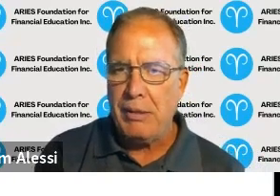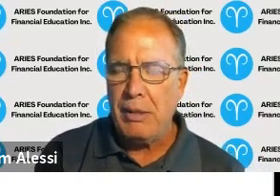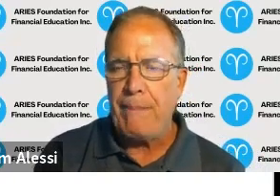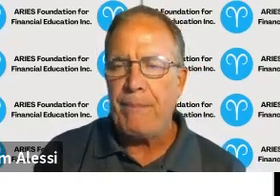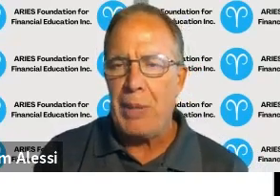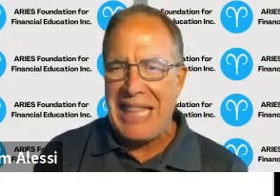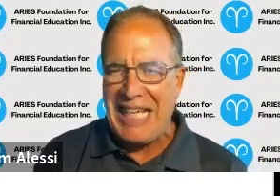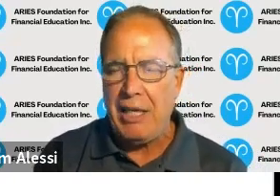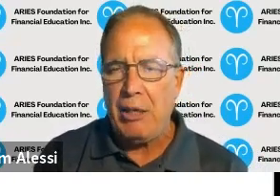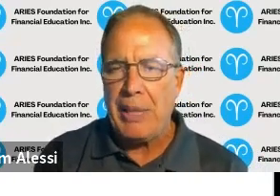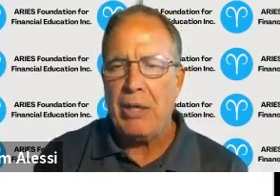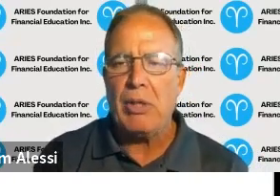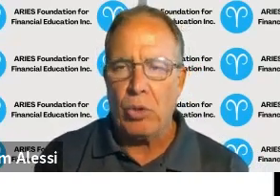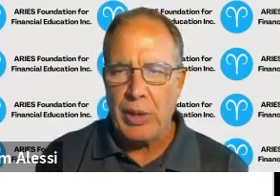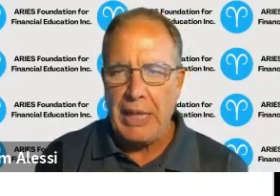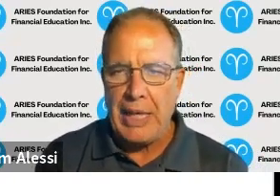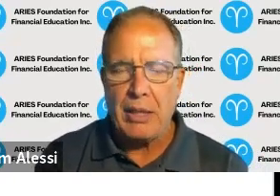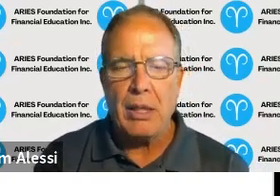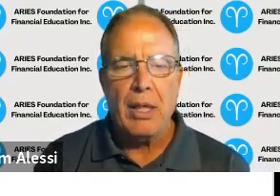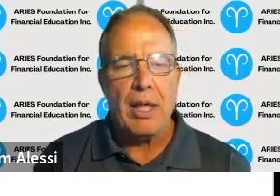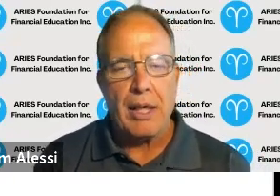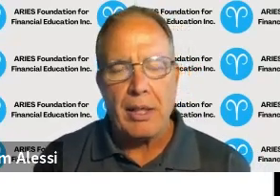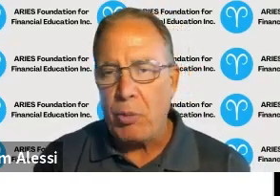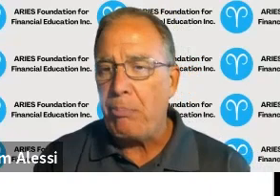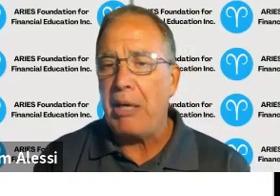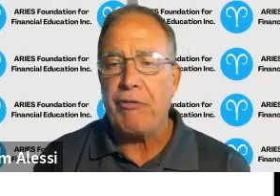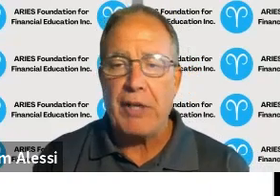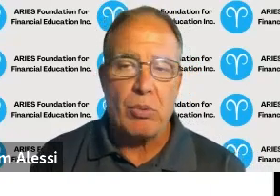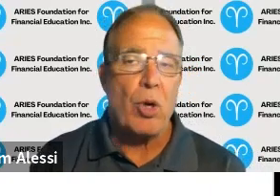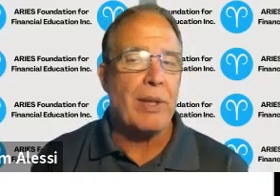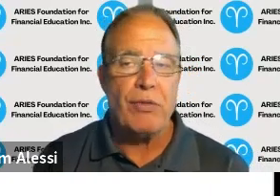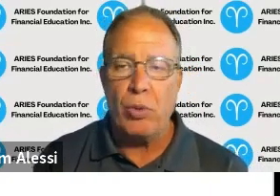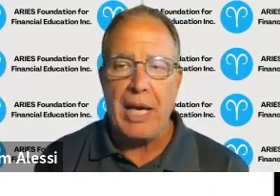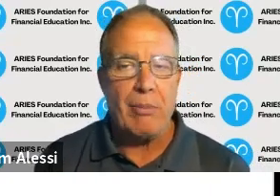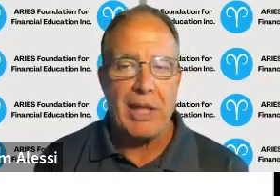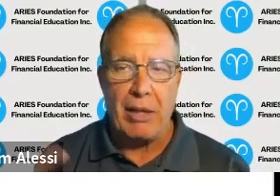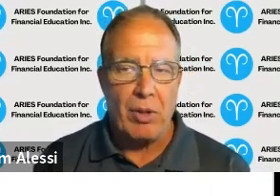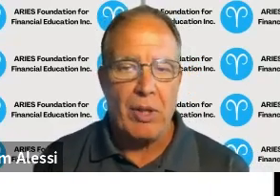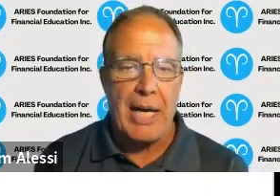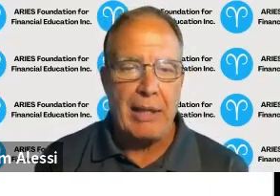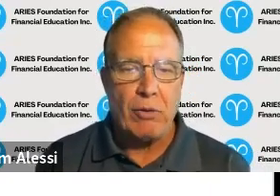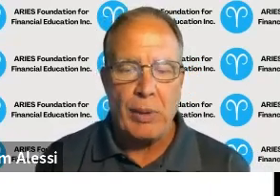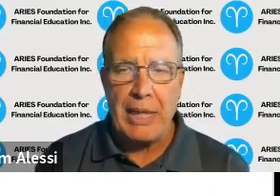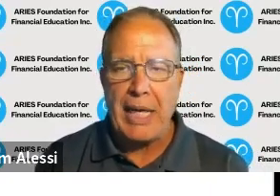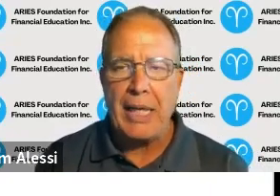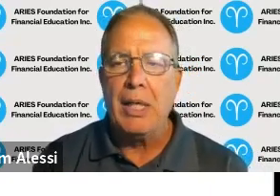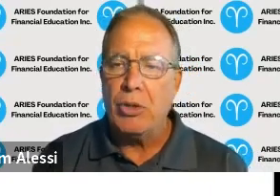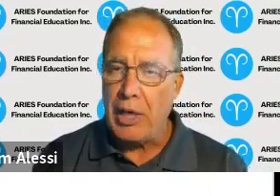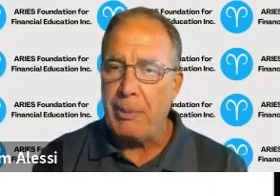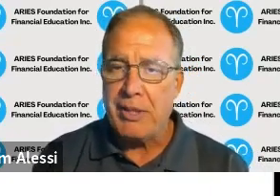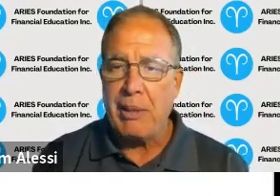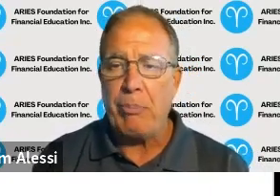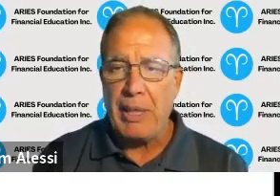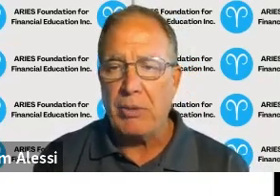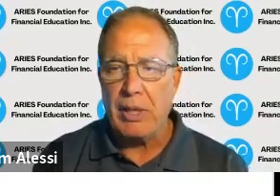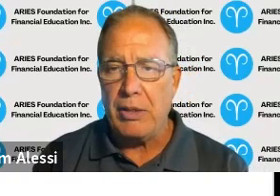expenses to be thinking about and looking at. Our government benefits, going through them, again, real high level with that. Talk